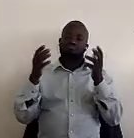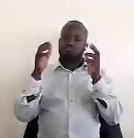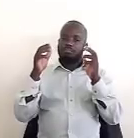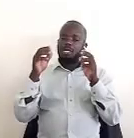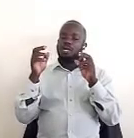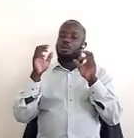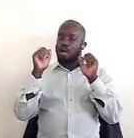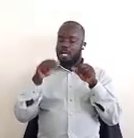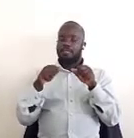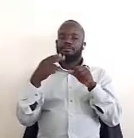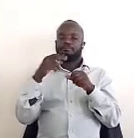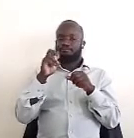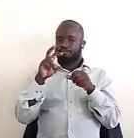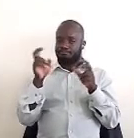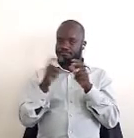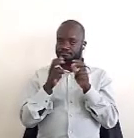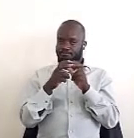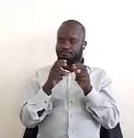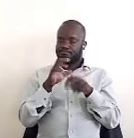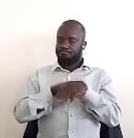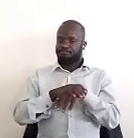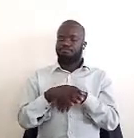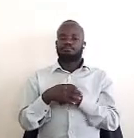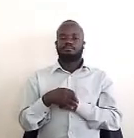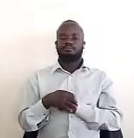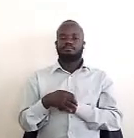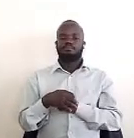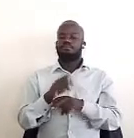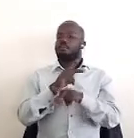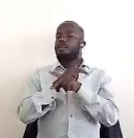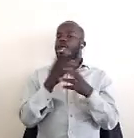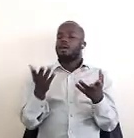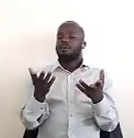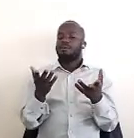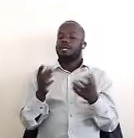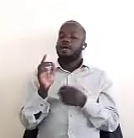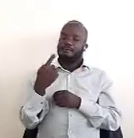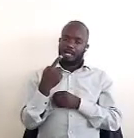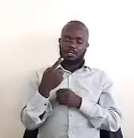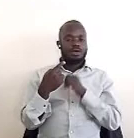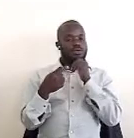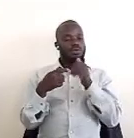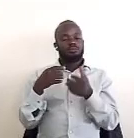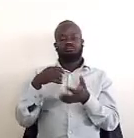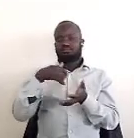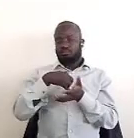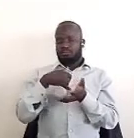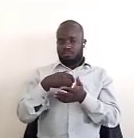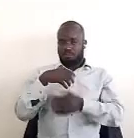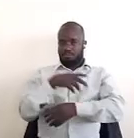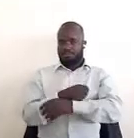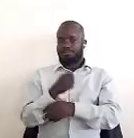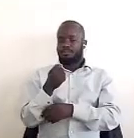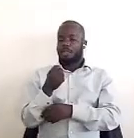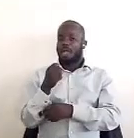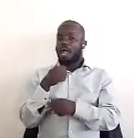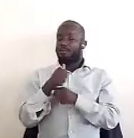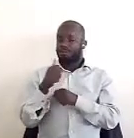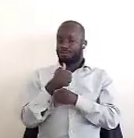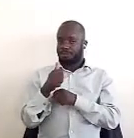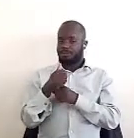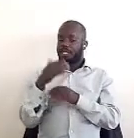piercing, contracting HIV is also possible. Prevention. Firstly, do not engage in drug